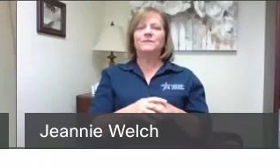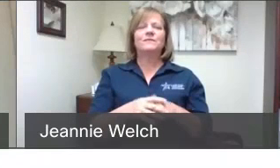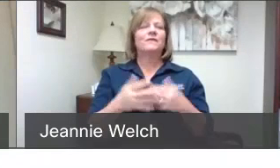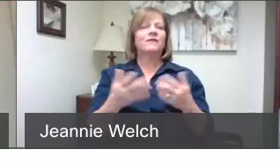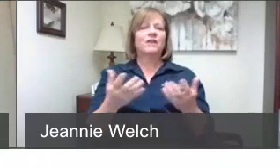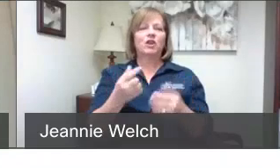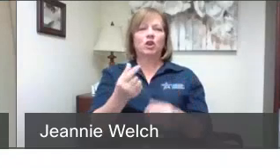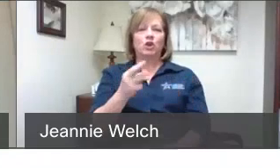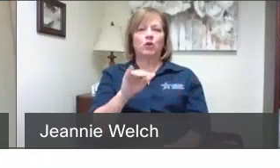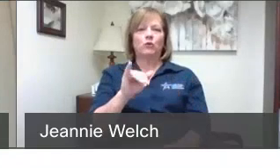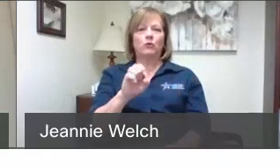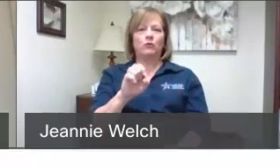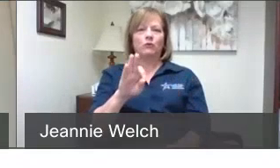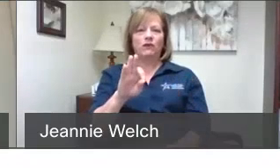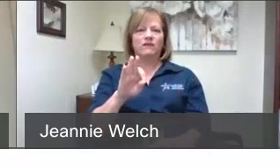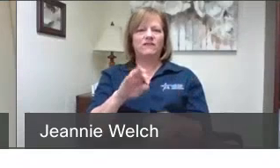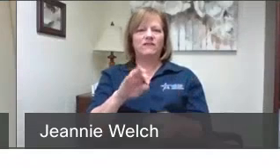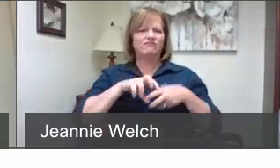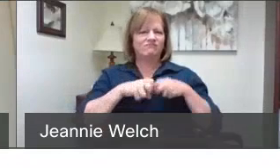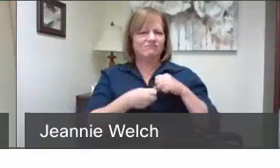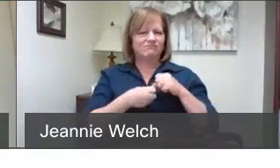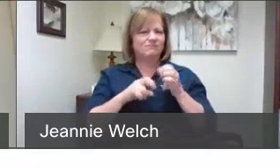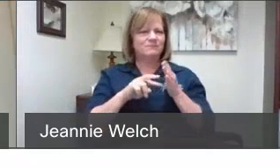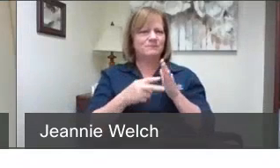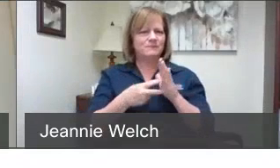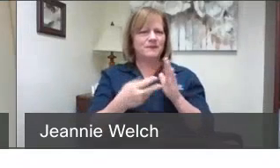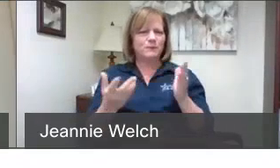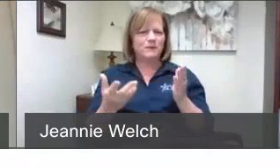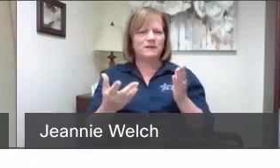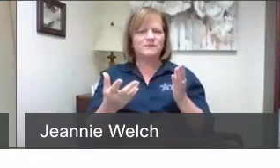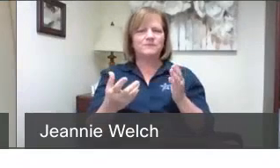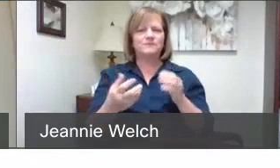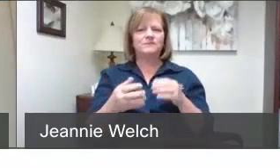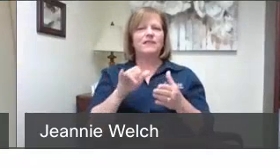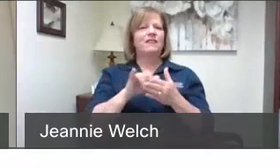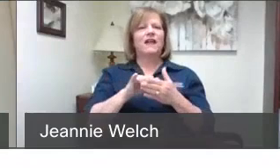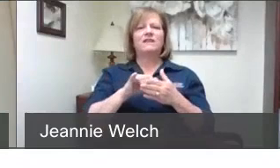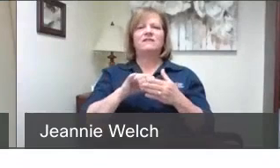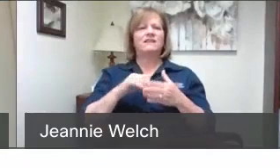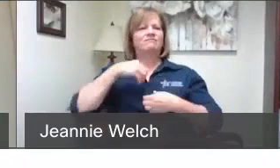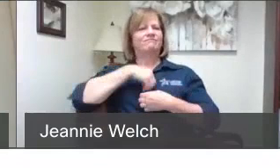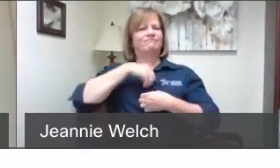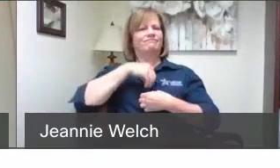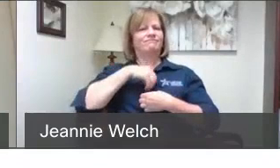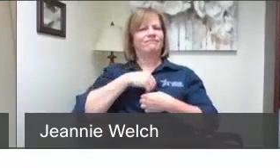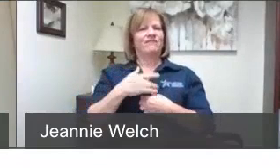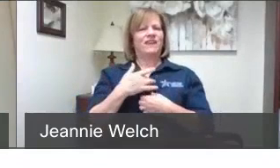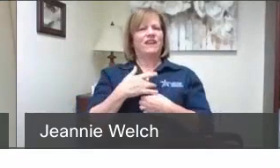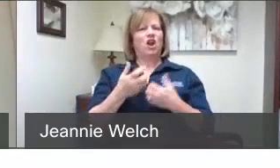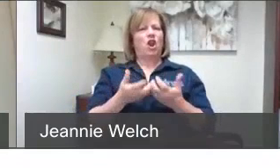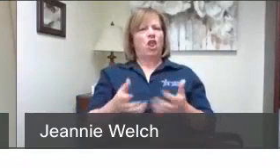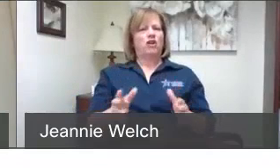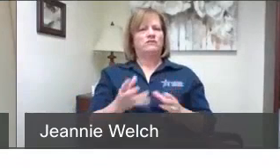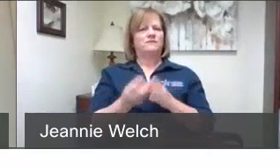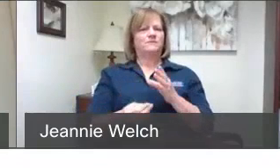if grief? What is grief? Grief is basically our internal experience of loss. It's made up